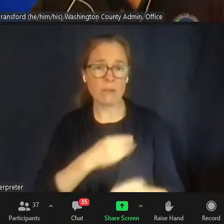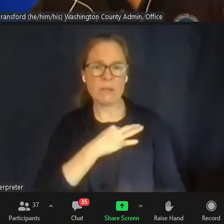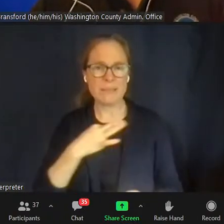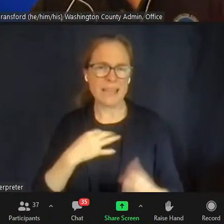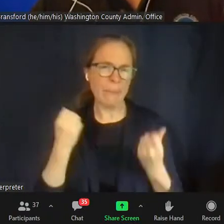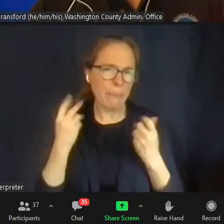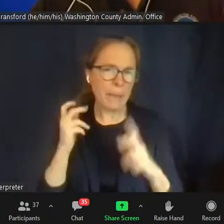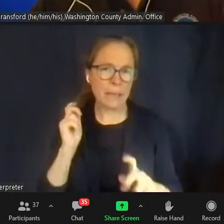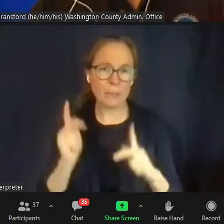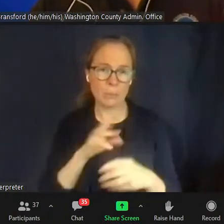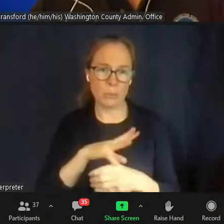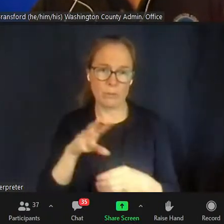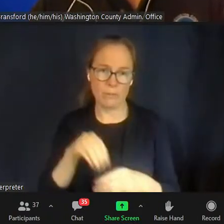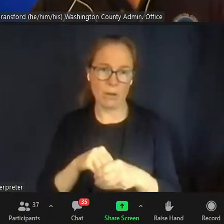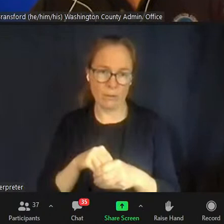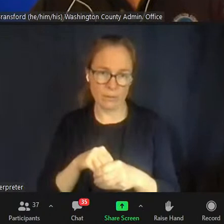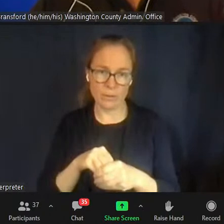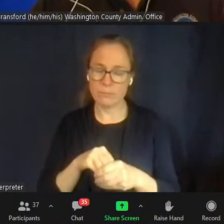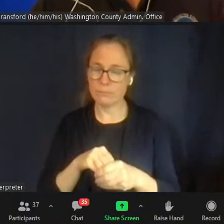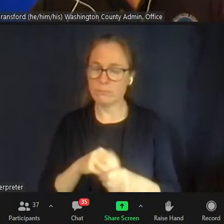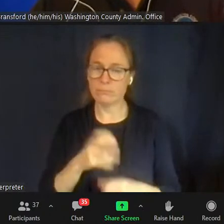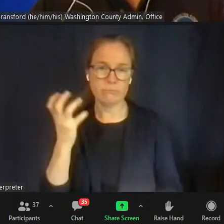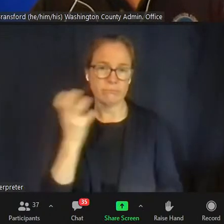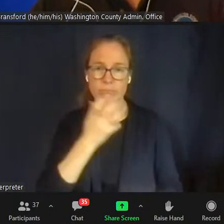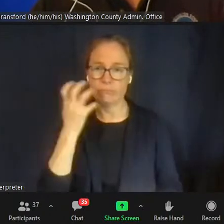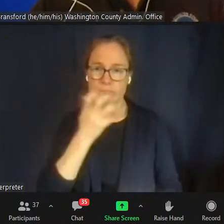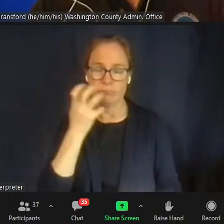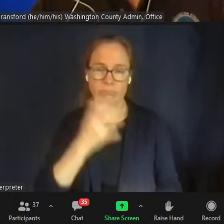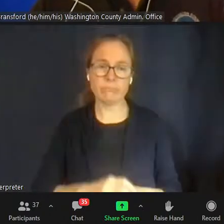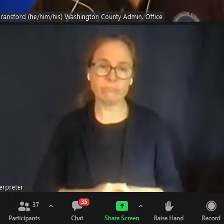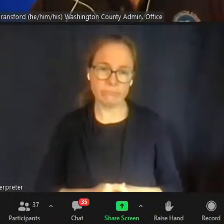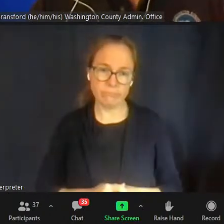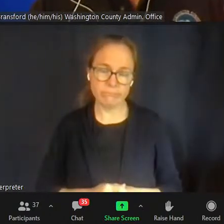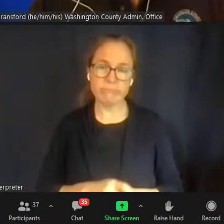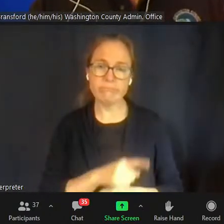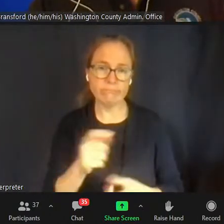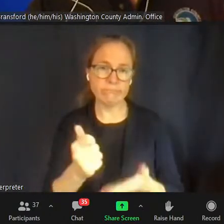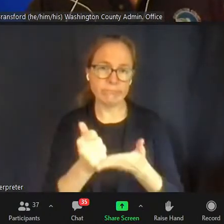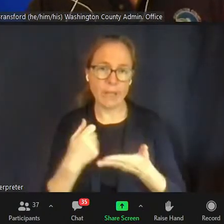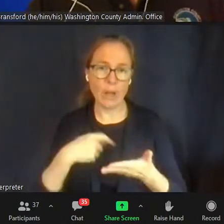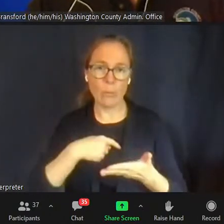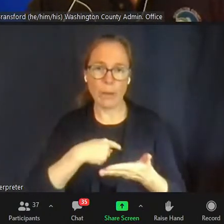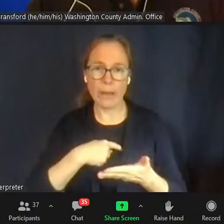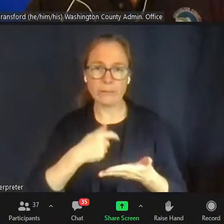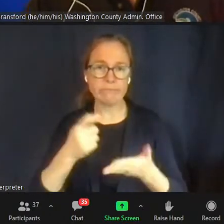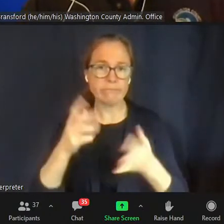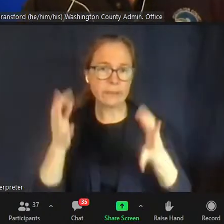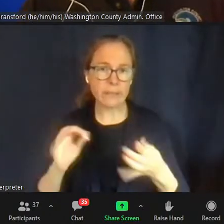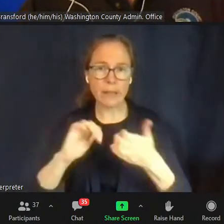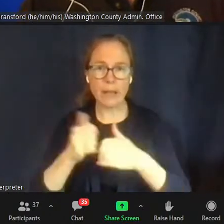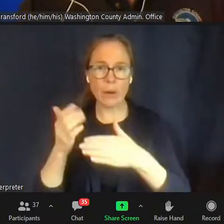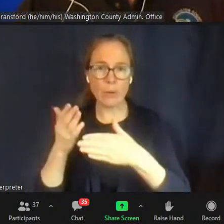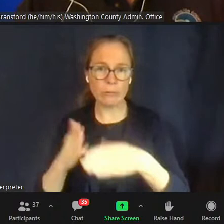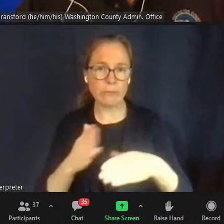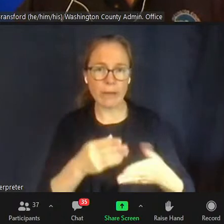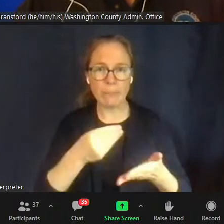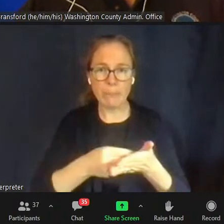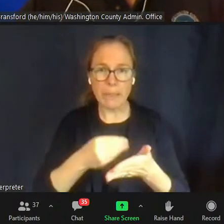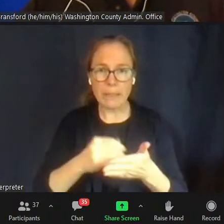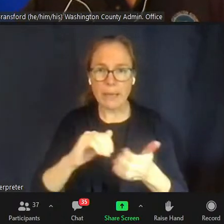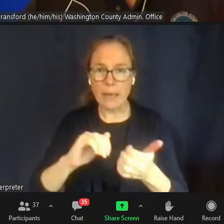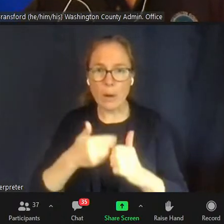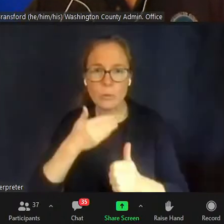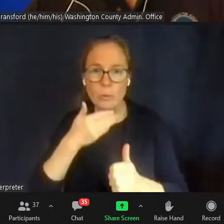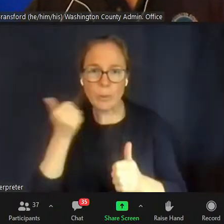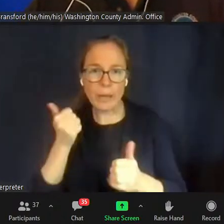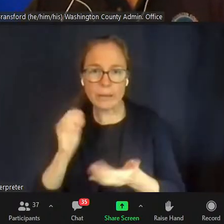people, really focusing on where we should prioritize this money and how we could best do that. And so I can't